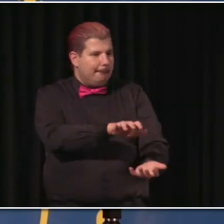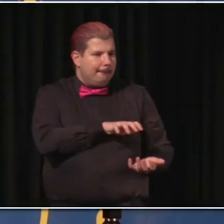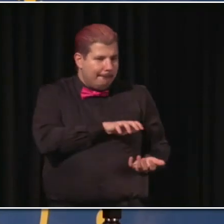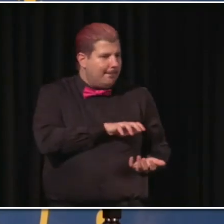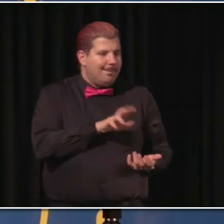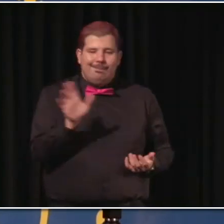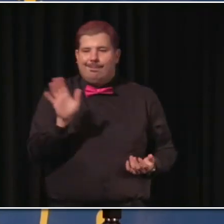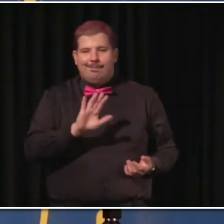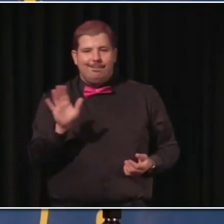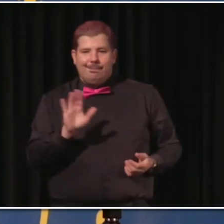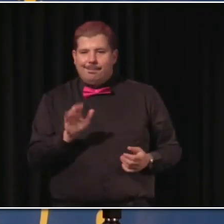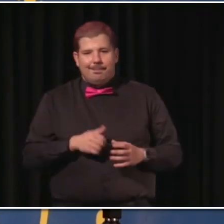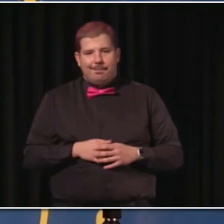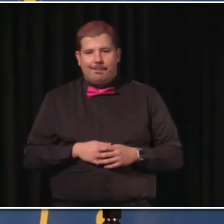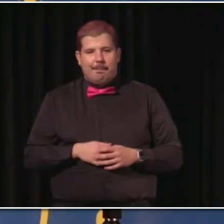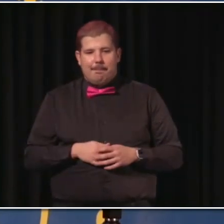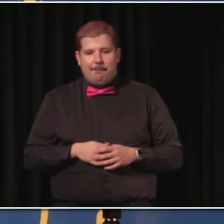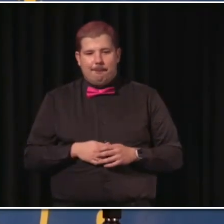No.